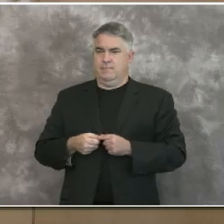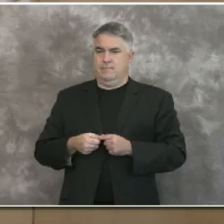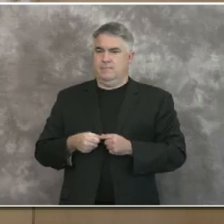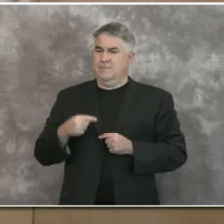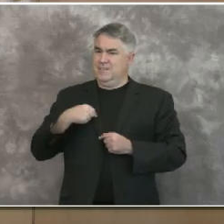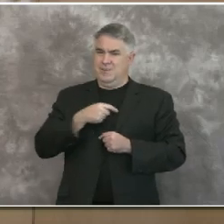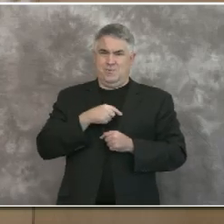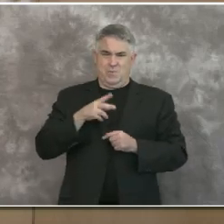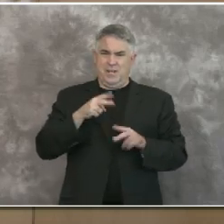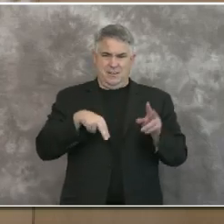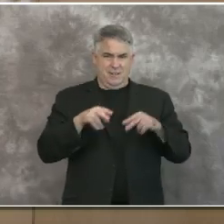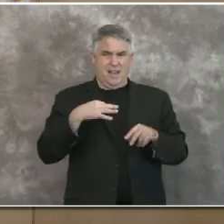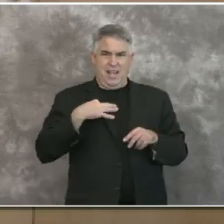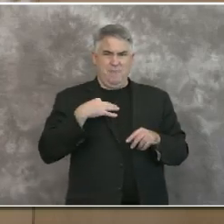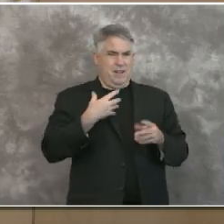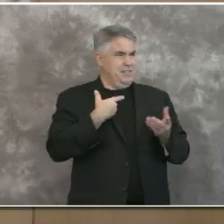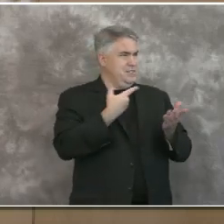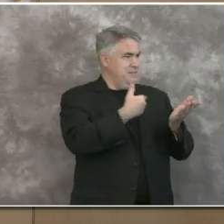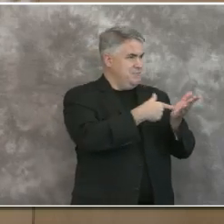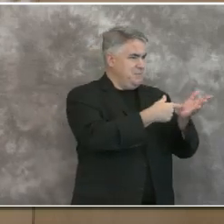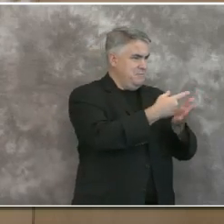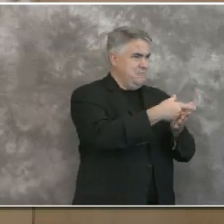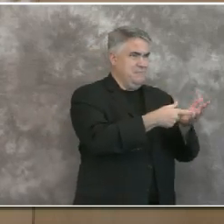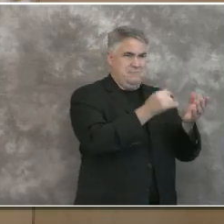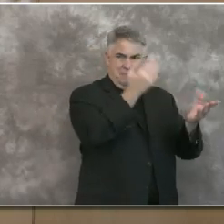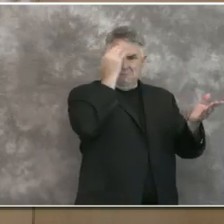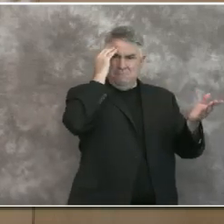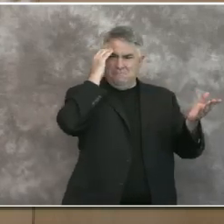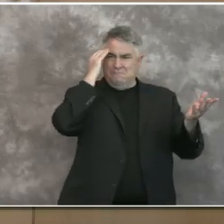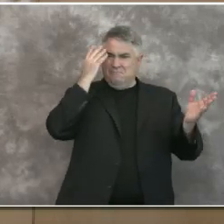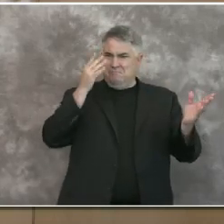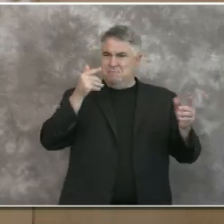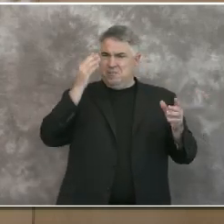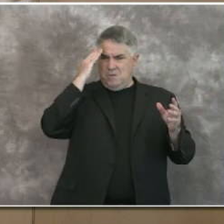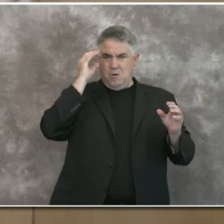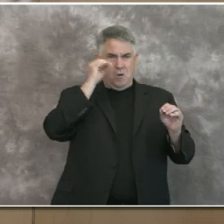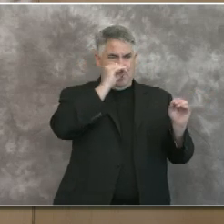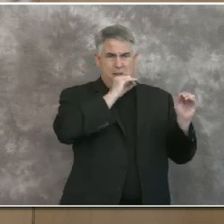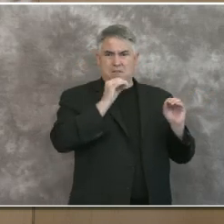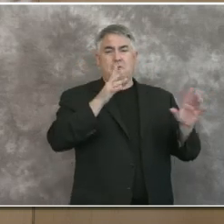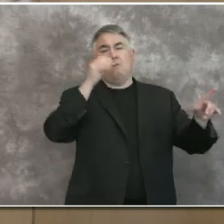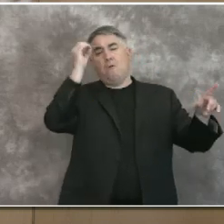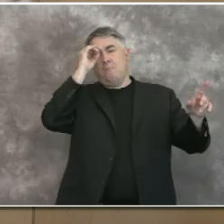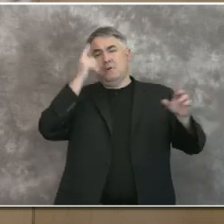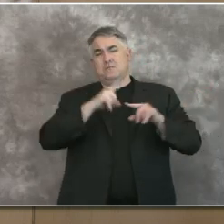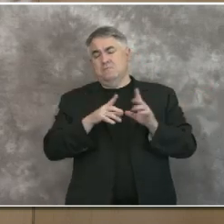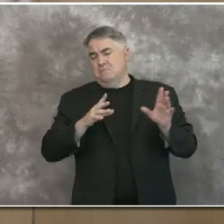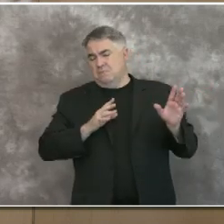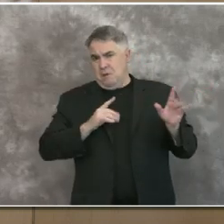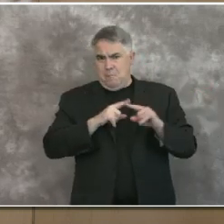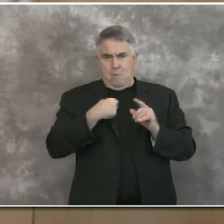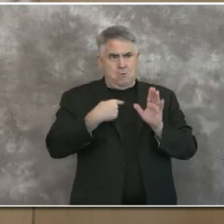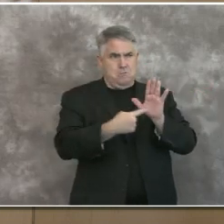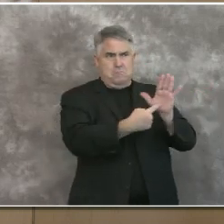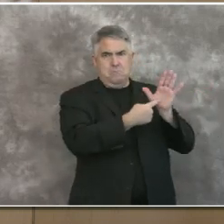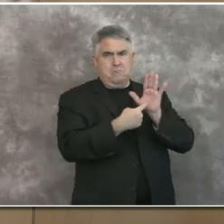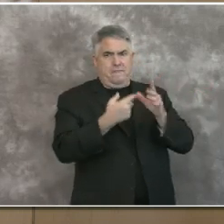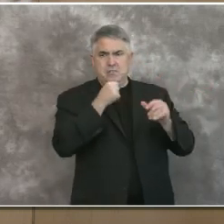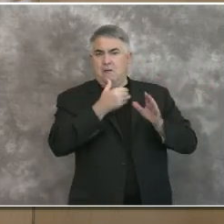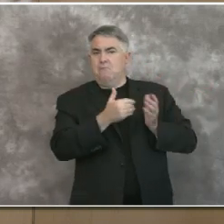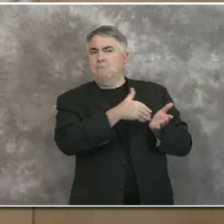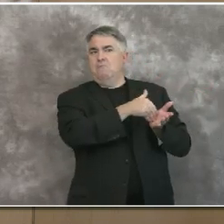application with them, and different people have different opinions. But a lot of it might be driven by the fact that we are on the